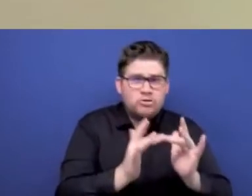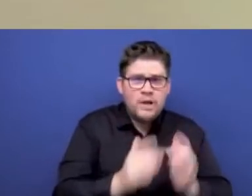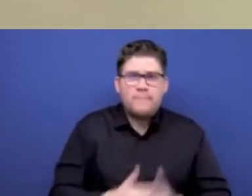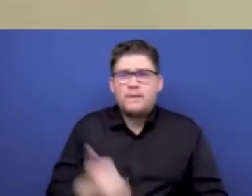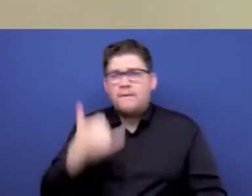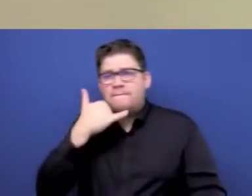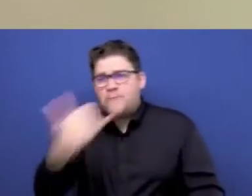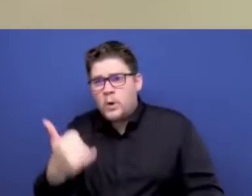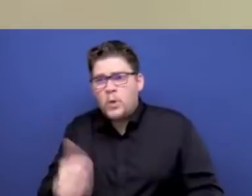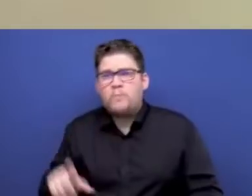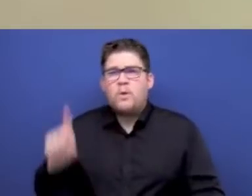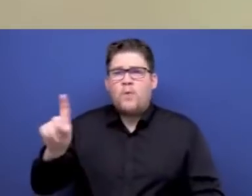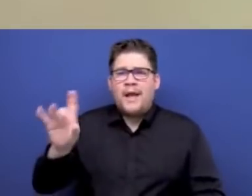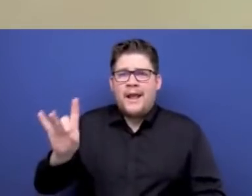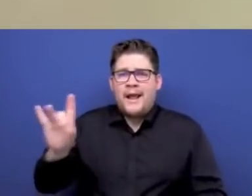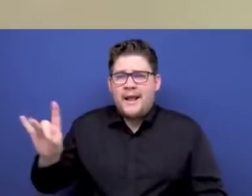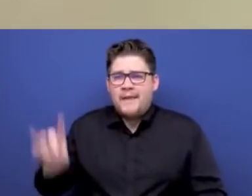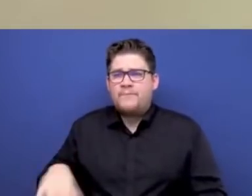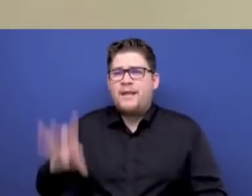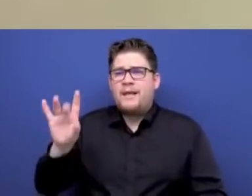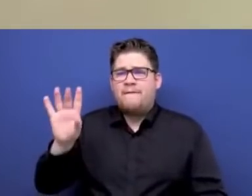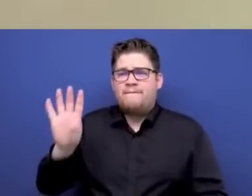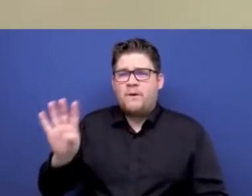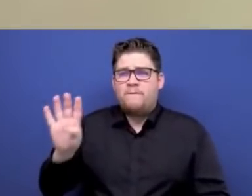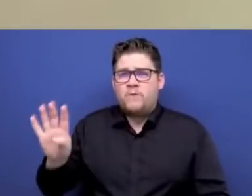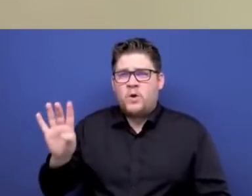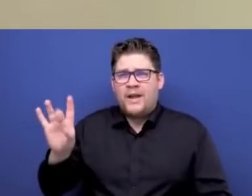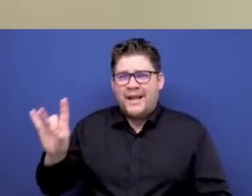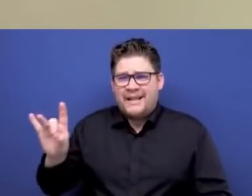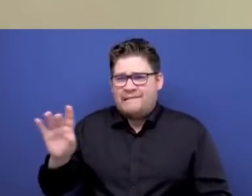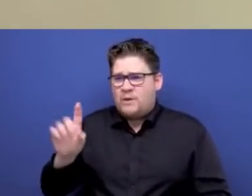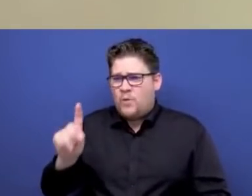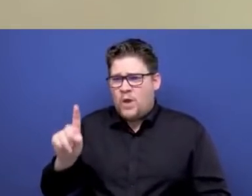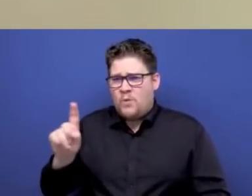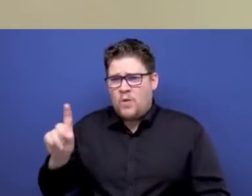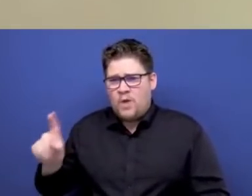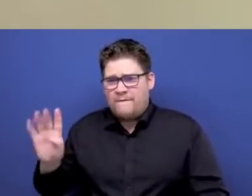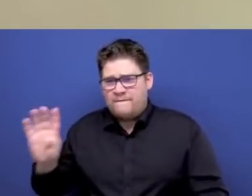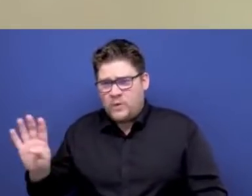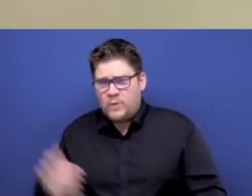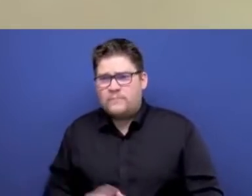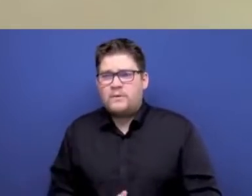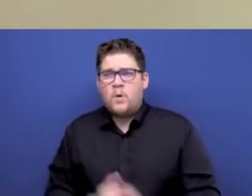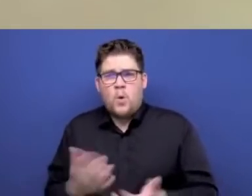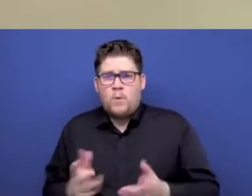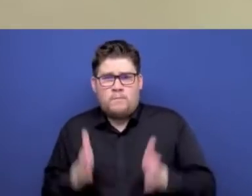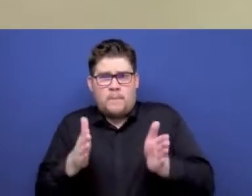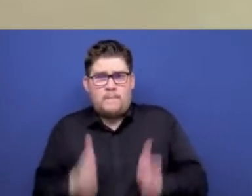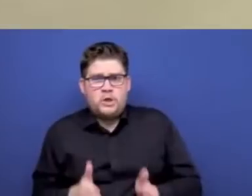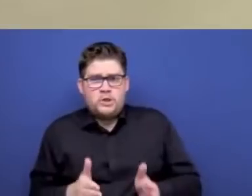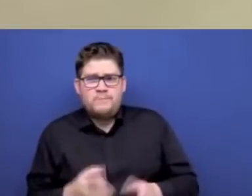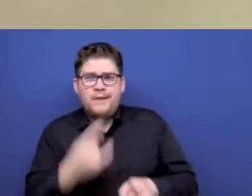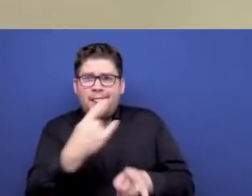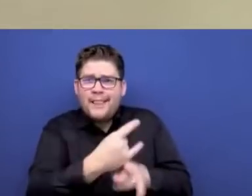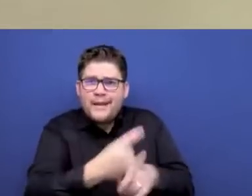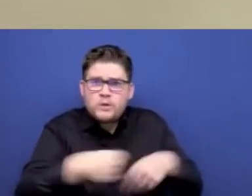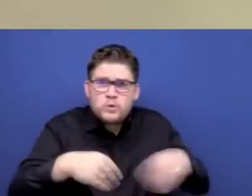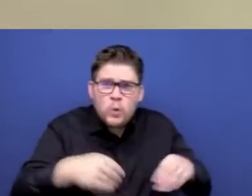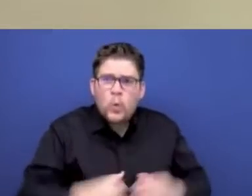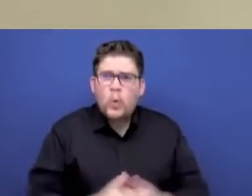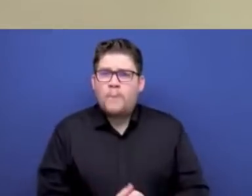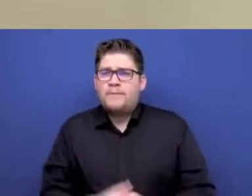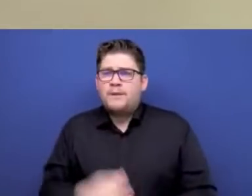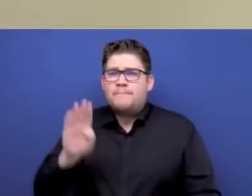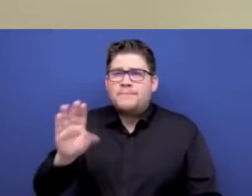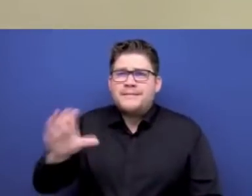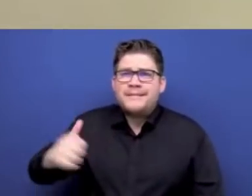1-800-418-1111. You can also donate in person at BC liquor stores and BC cannabis stores. And last but not least, please don't hesitate to reach